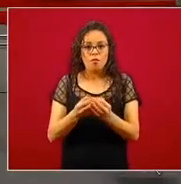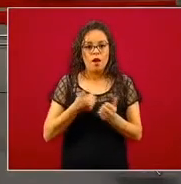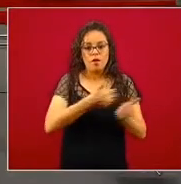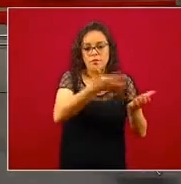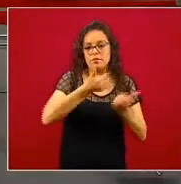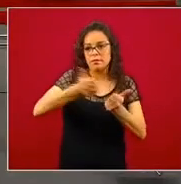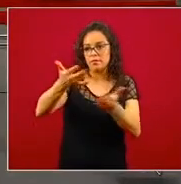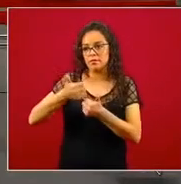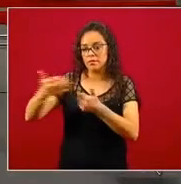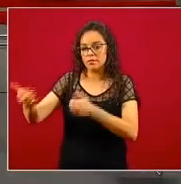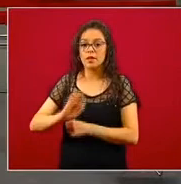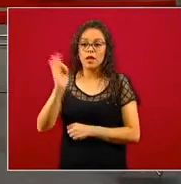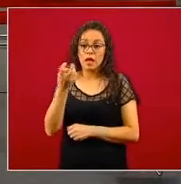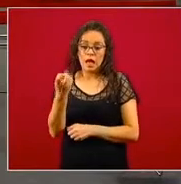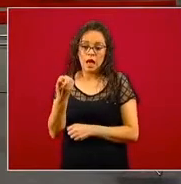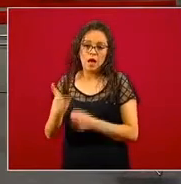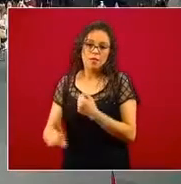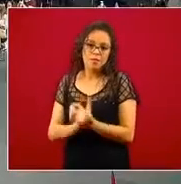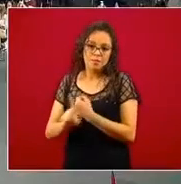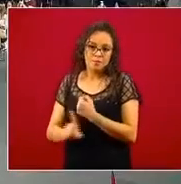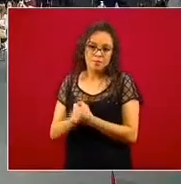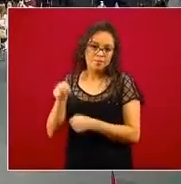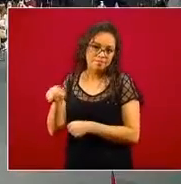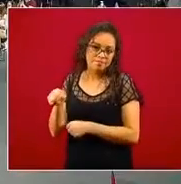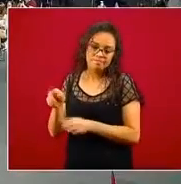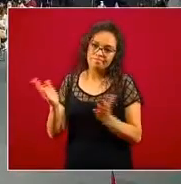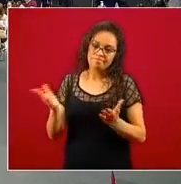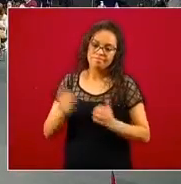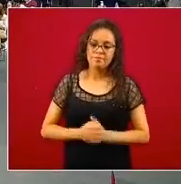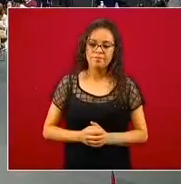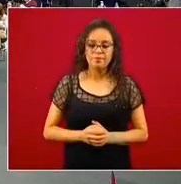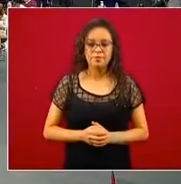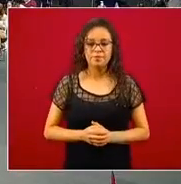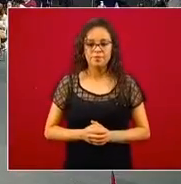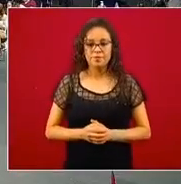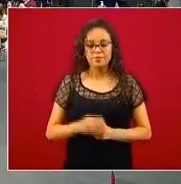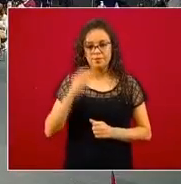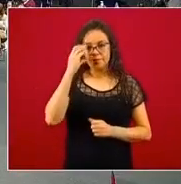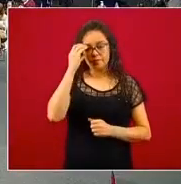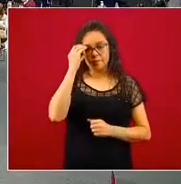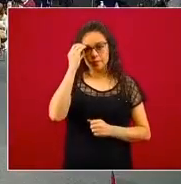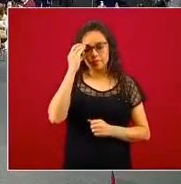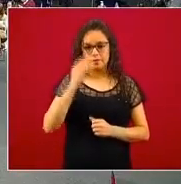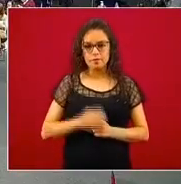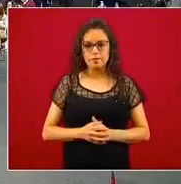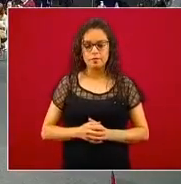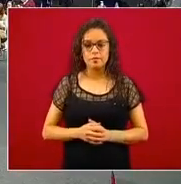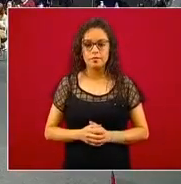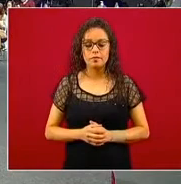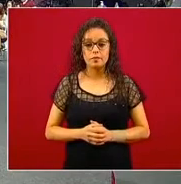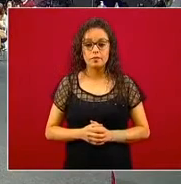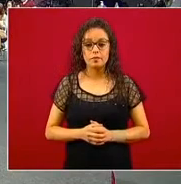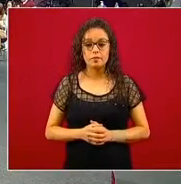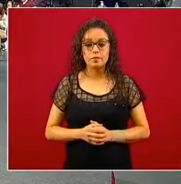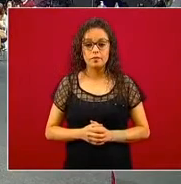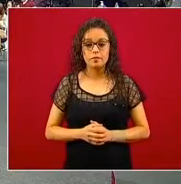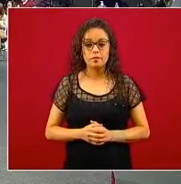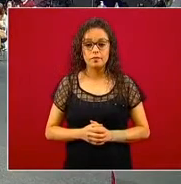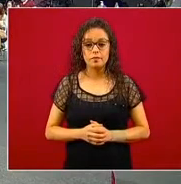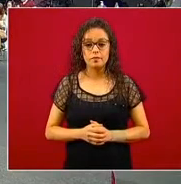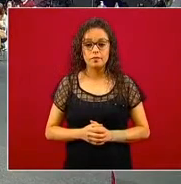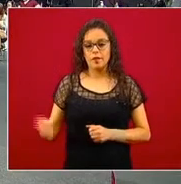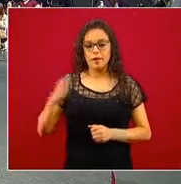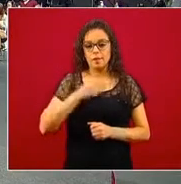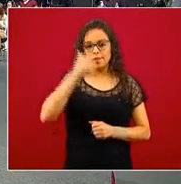inputs are managed. They're sent to the representation offices in every state that we call delegations